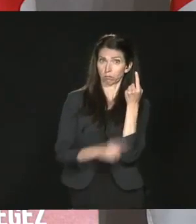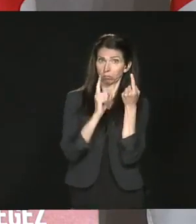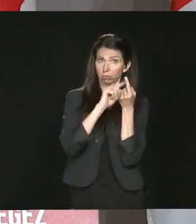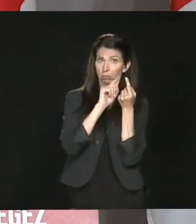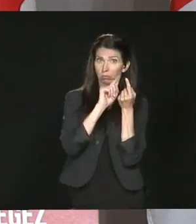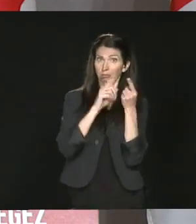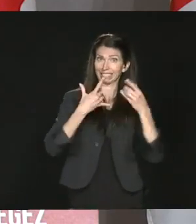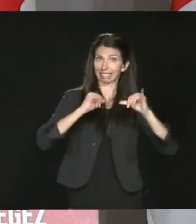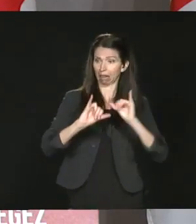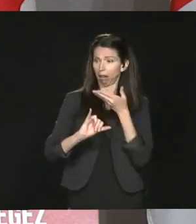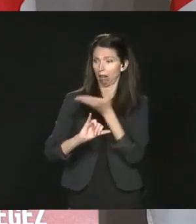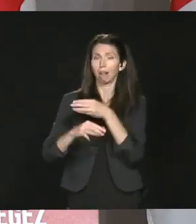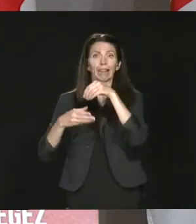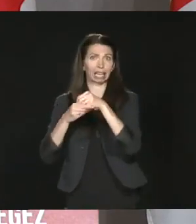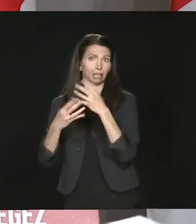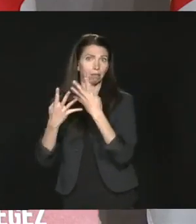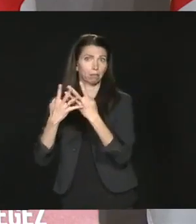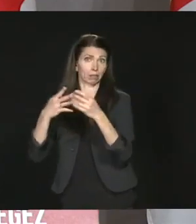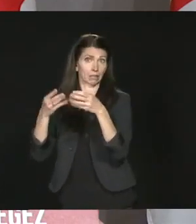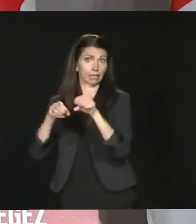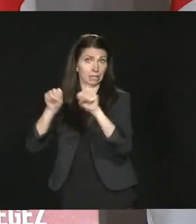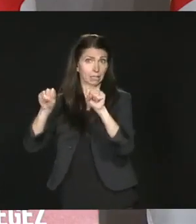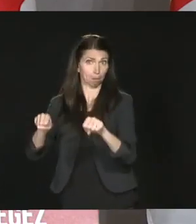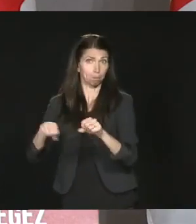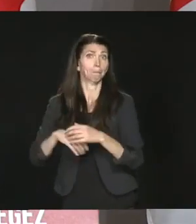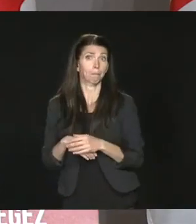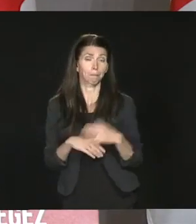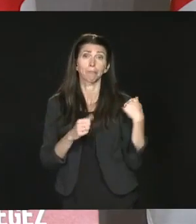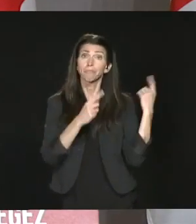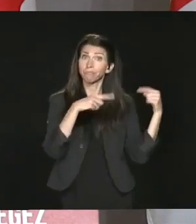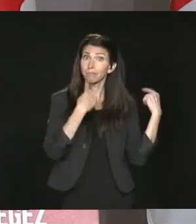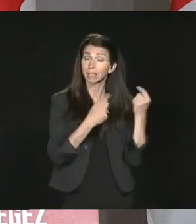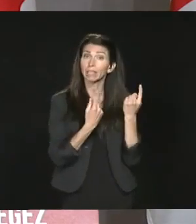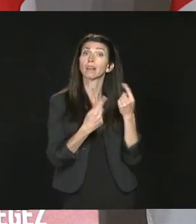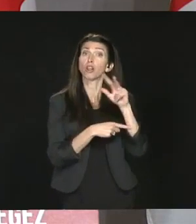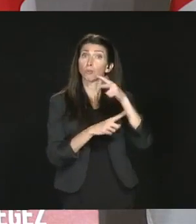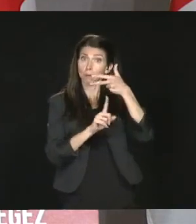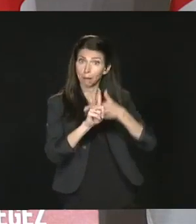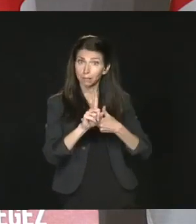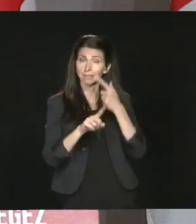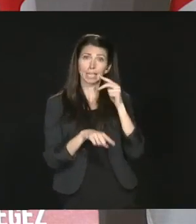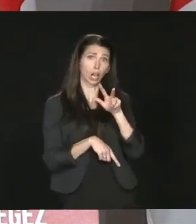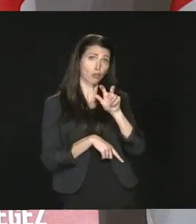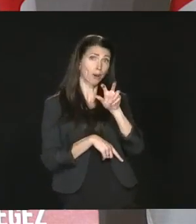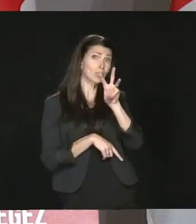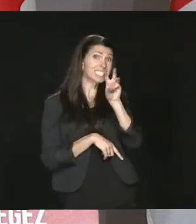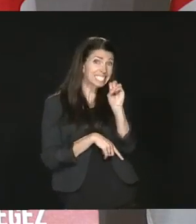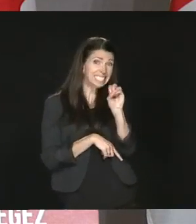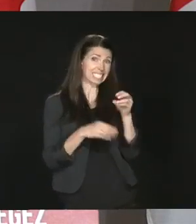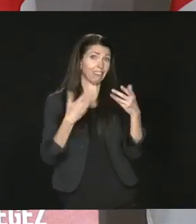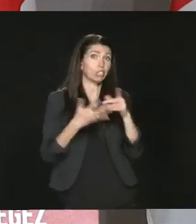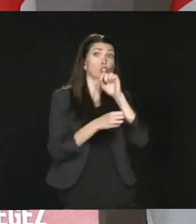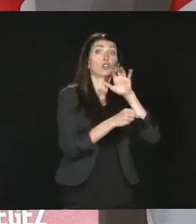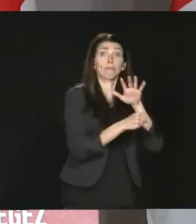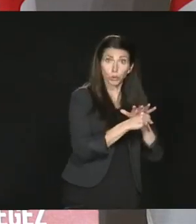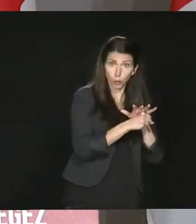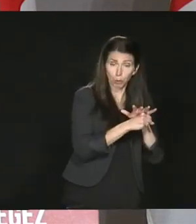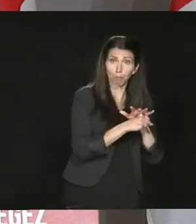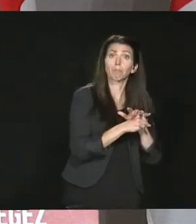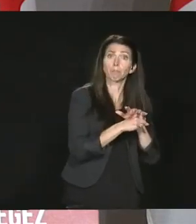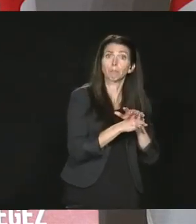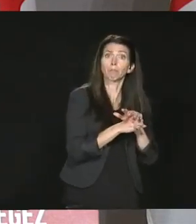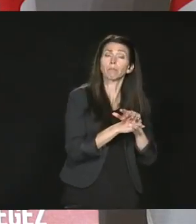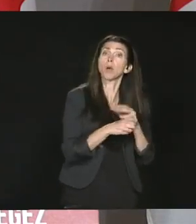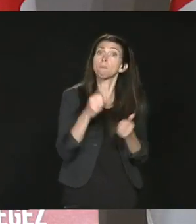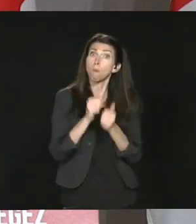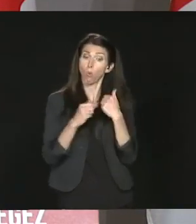past 3 months, there have been 360 confirmed cases. All except two have recovered. And I think it's important, and I want to